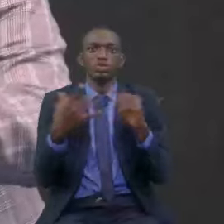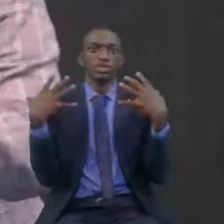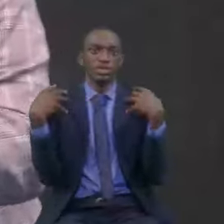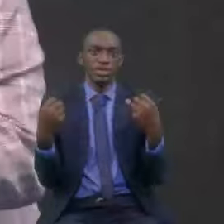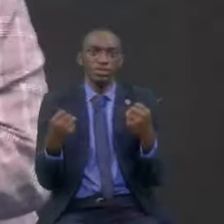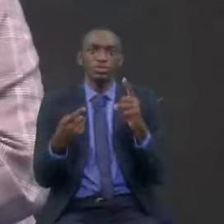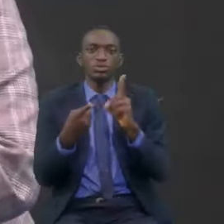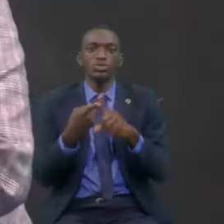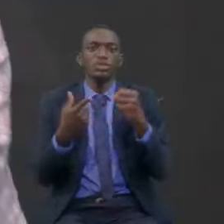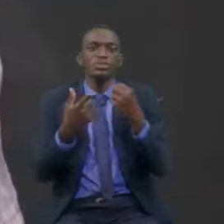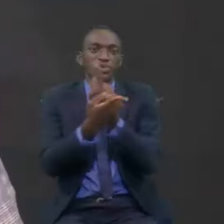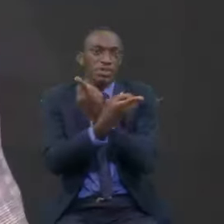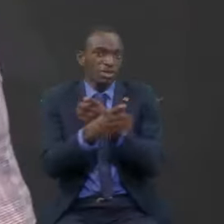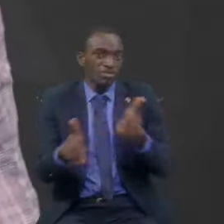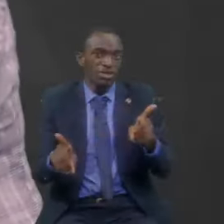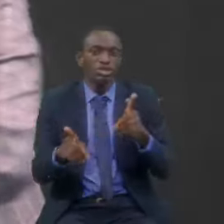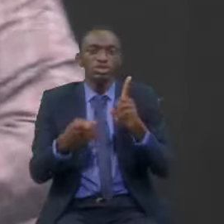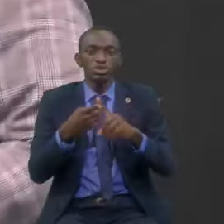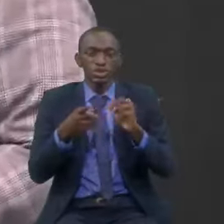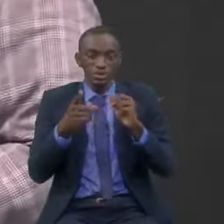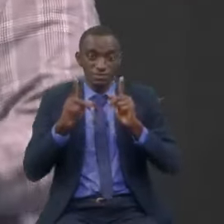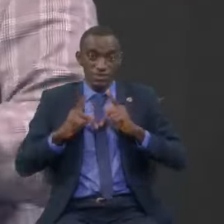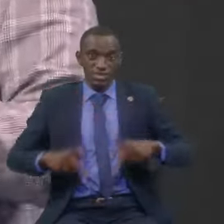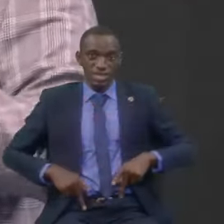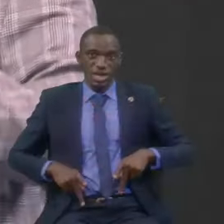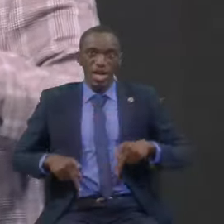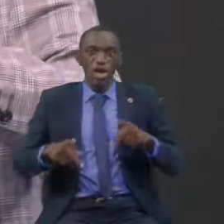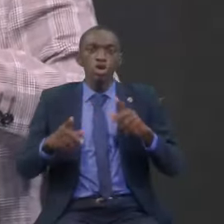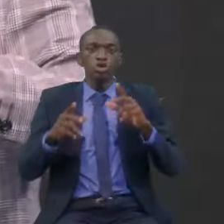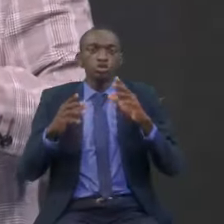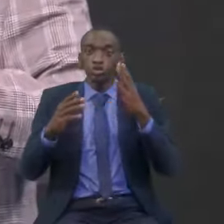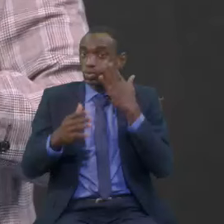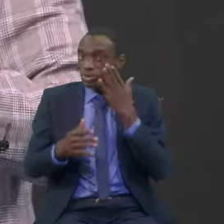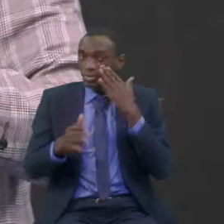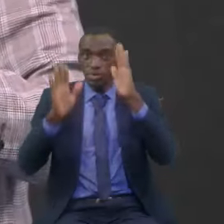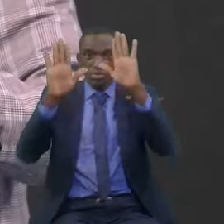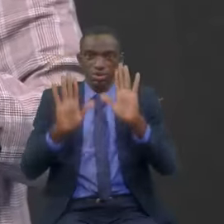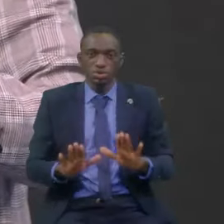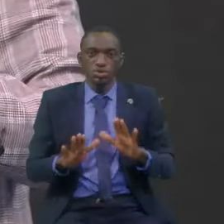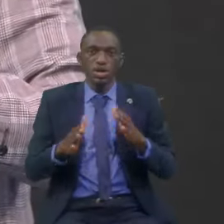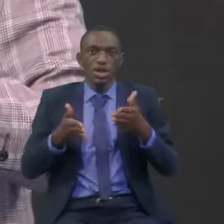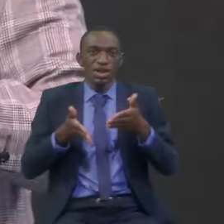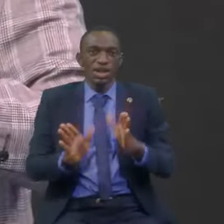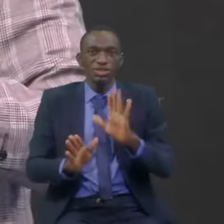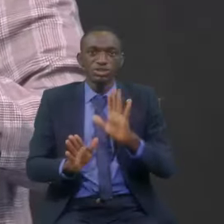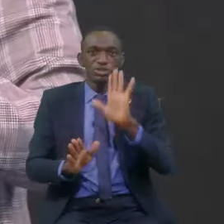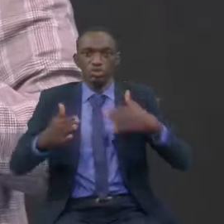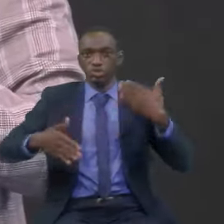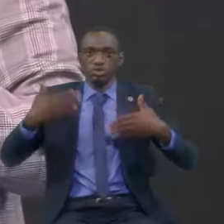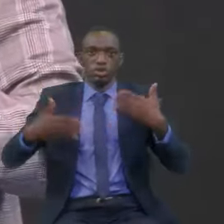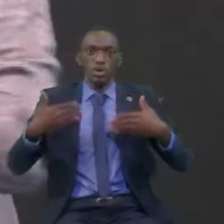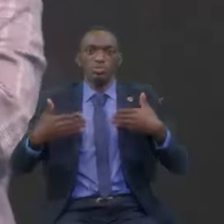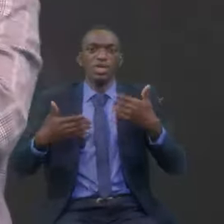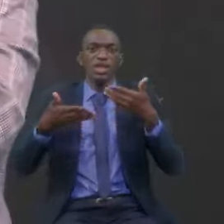the physical, notable miracle. Let your joy, let your